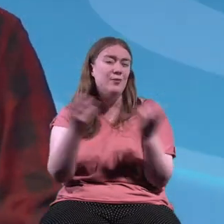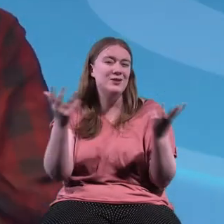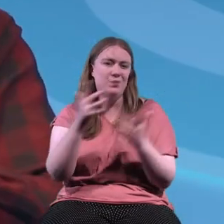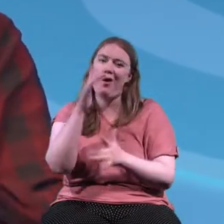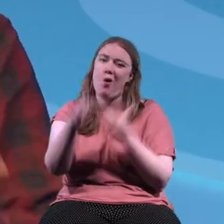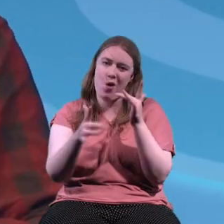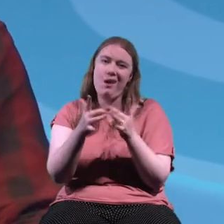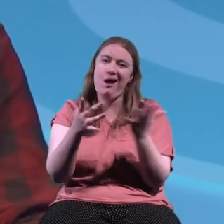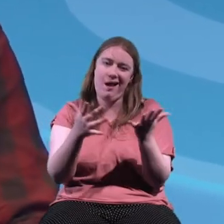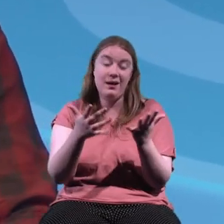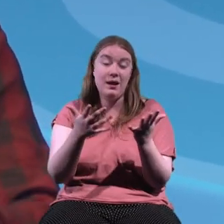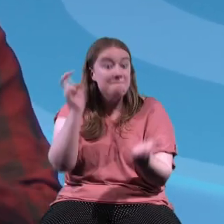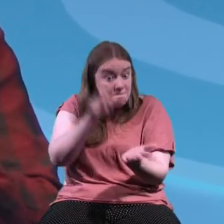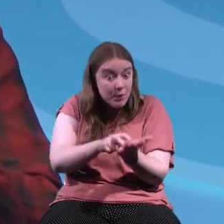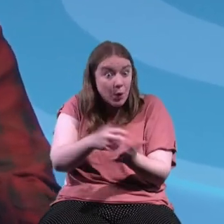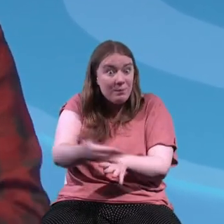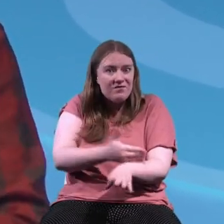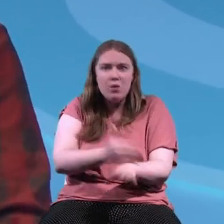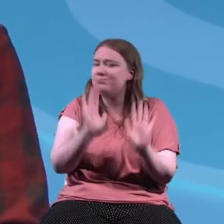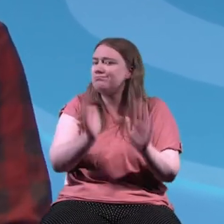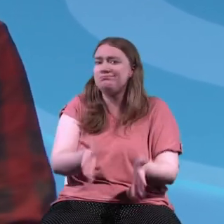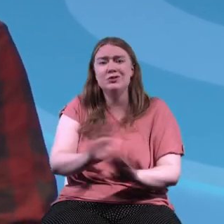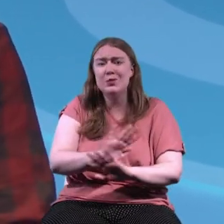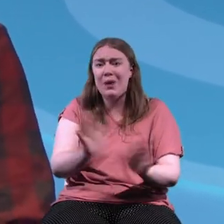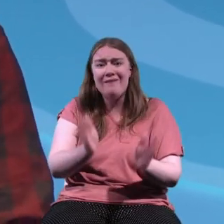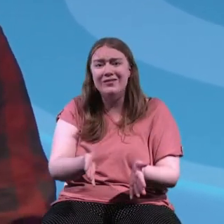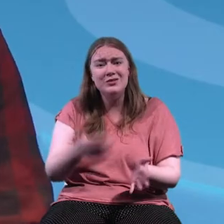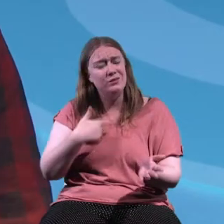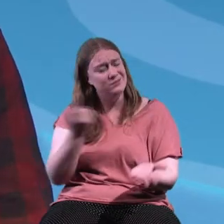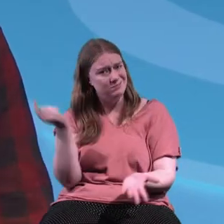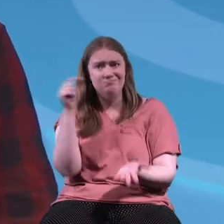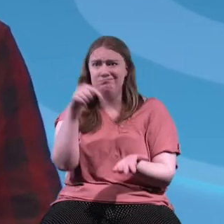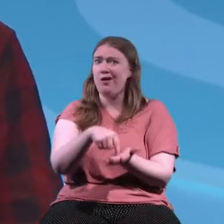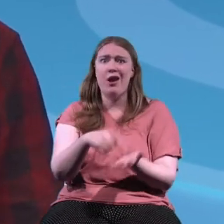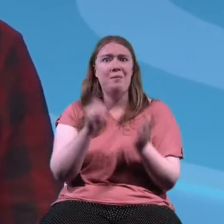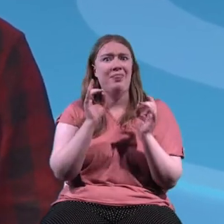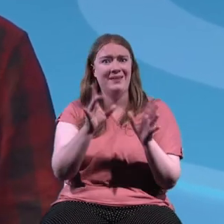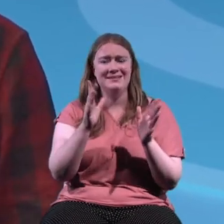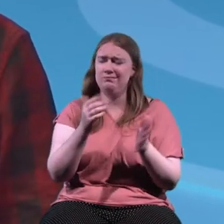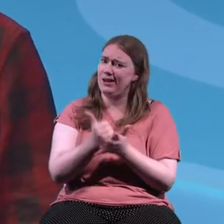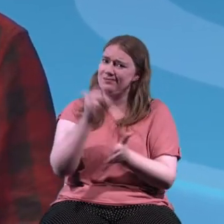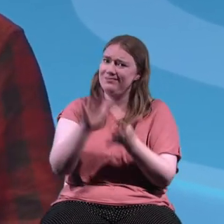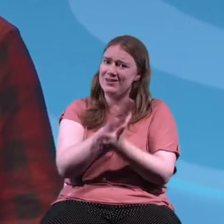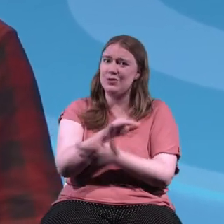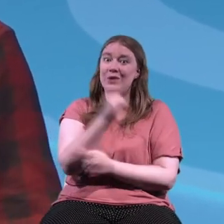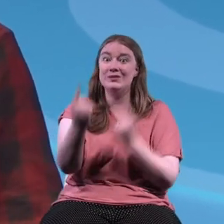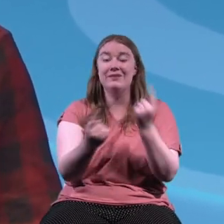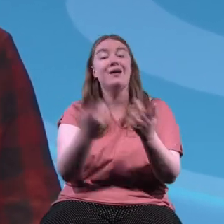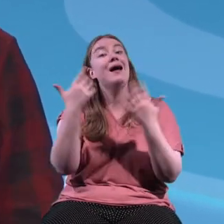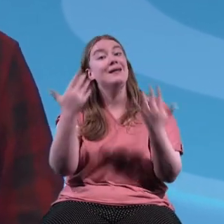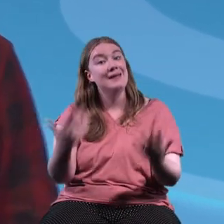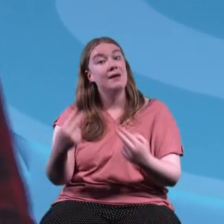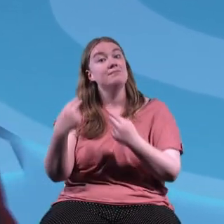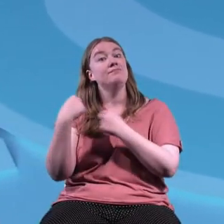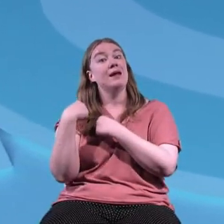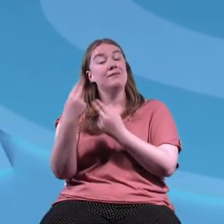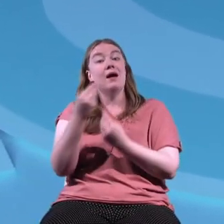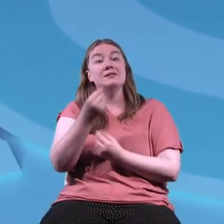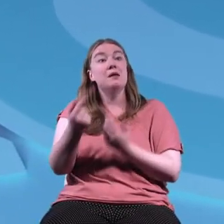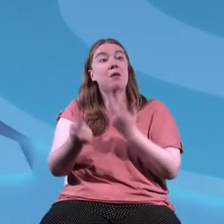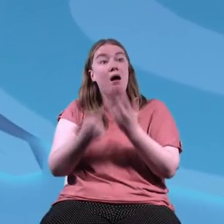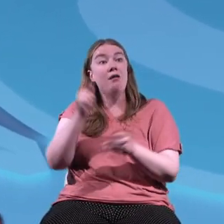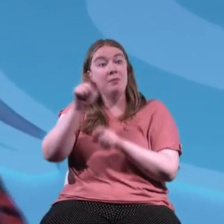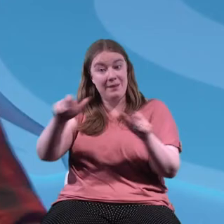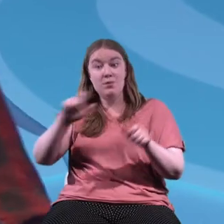website. You've no need to book, just turn up. A great time is guaranteed. Now, we're going to hand over to, there's a few other people going to